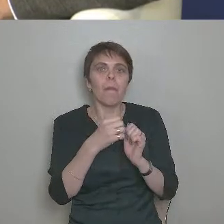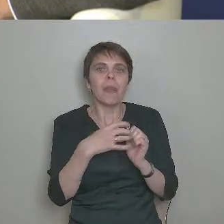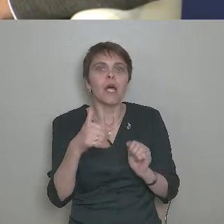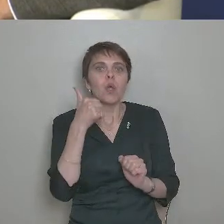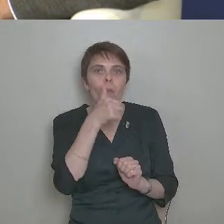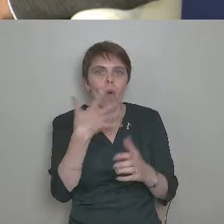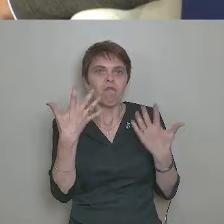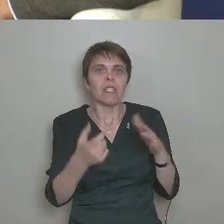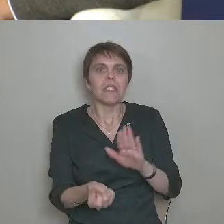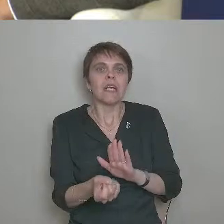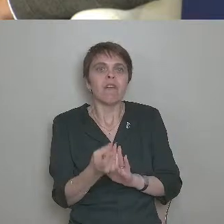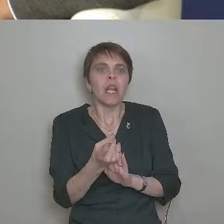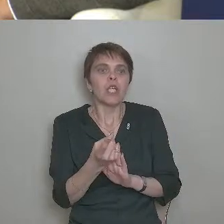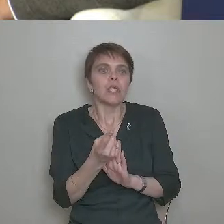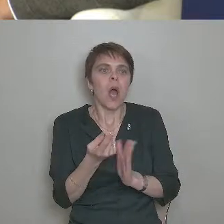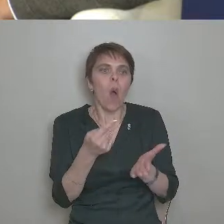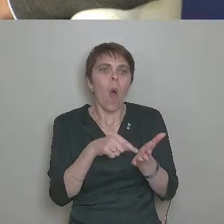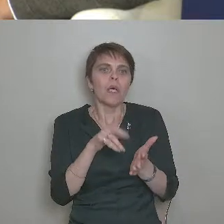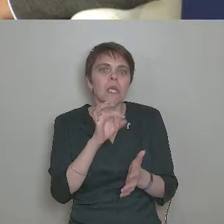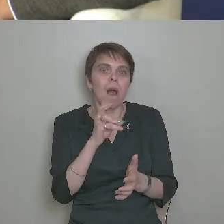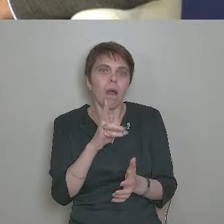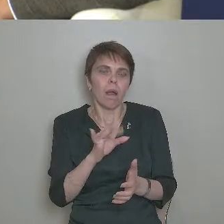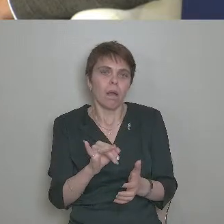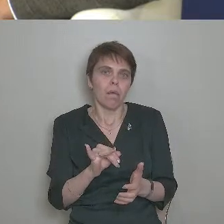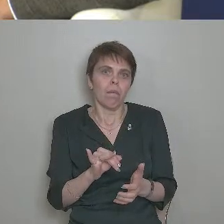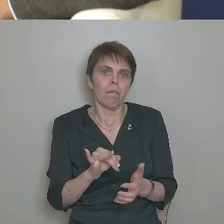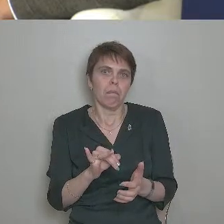You said that in 2015 we had some signs of